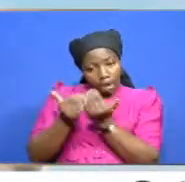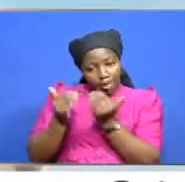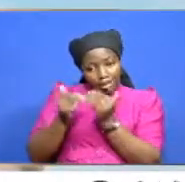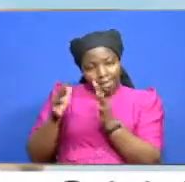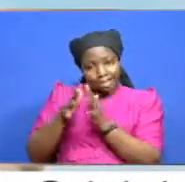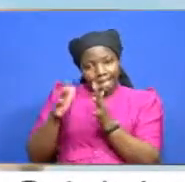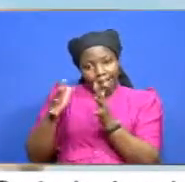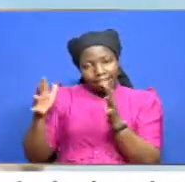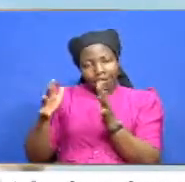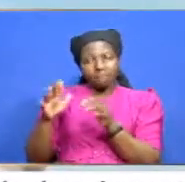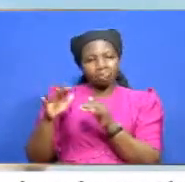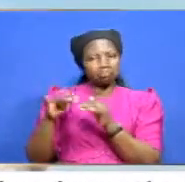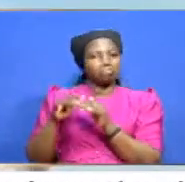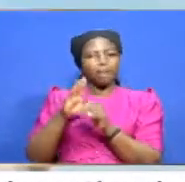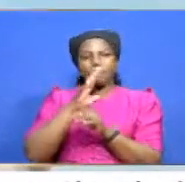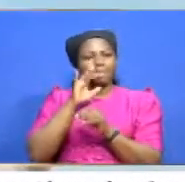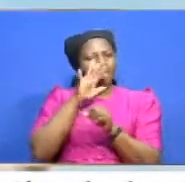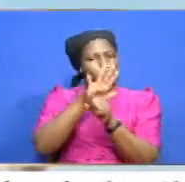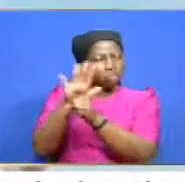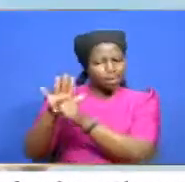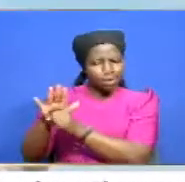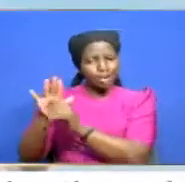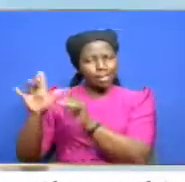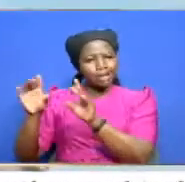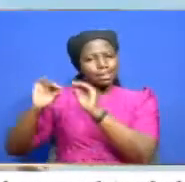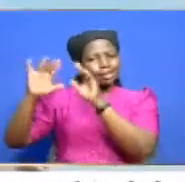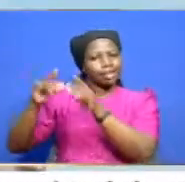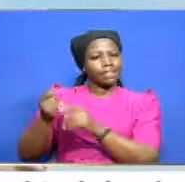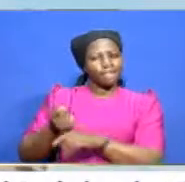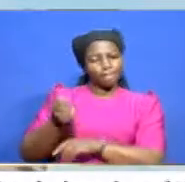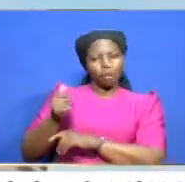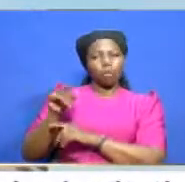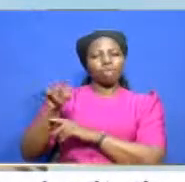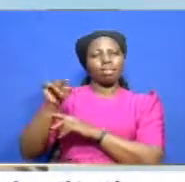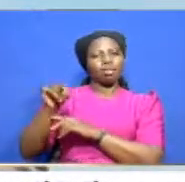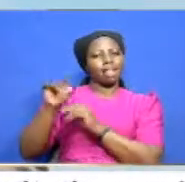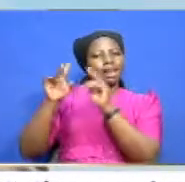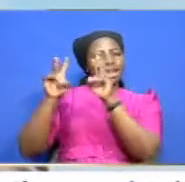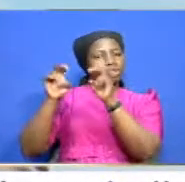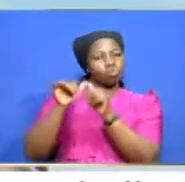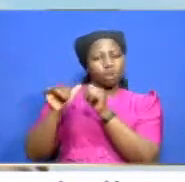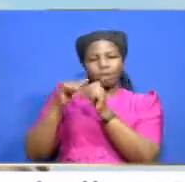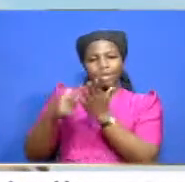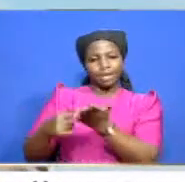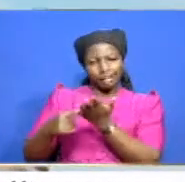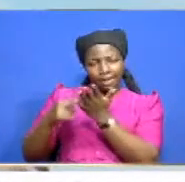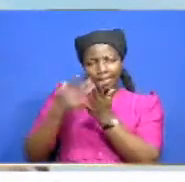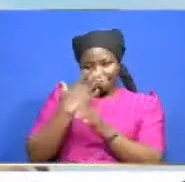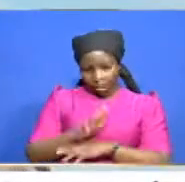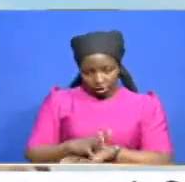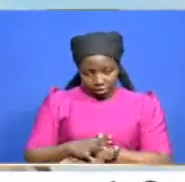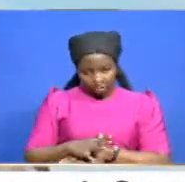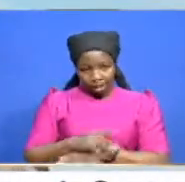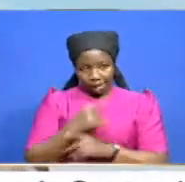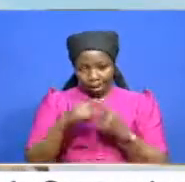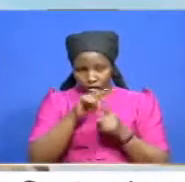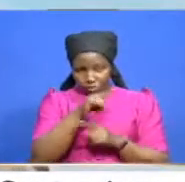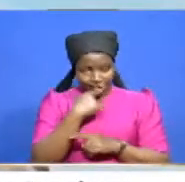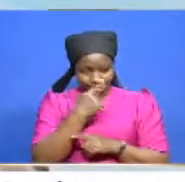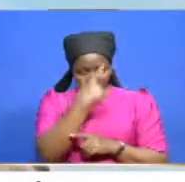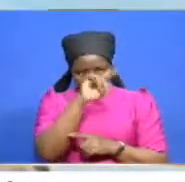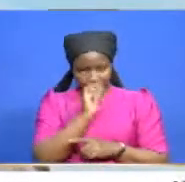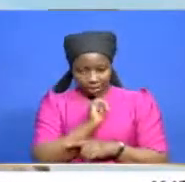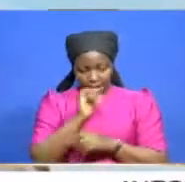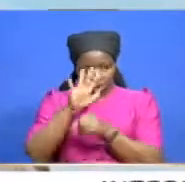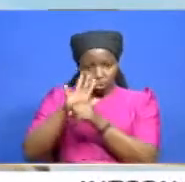be many and the teachers are few. That is an aspect which was covered. But right, as we rightfully put it, quite a number of teachers lost their